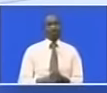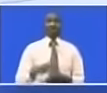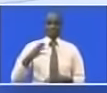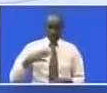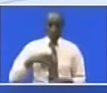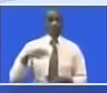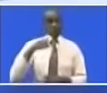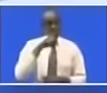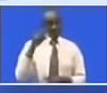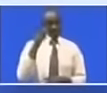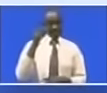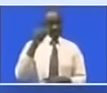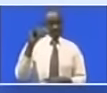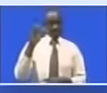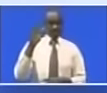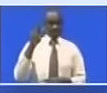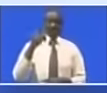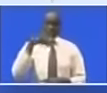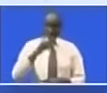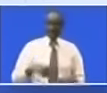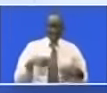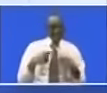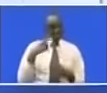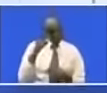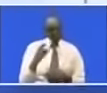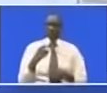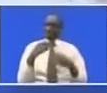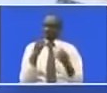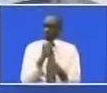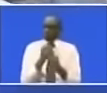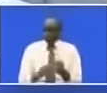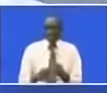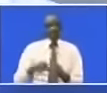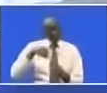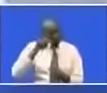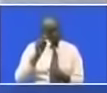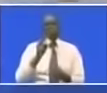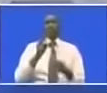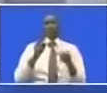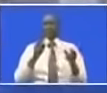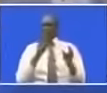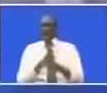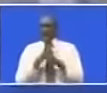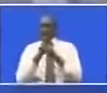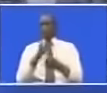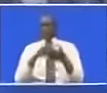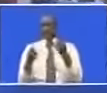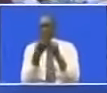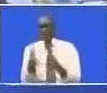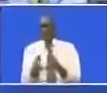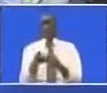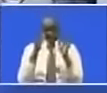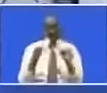Residents of Zanzibar are however not leaving anything to chance and are putting precautionary measures just